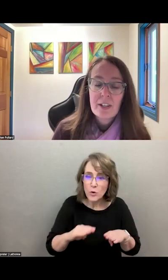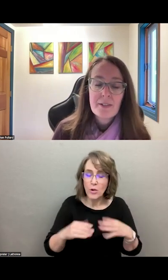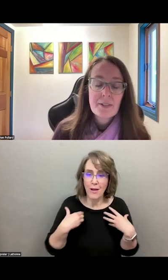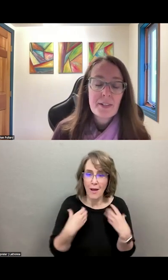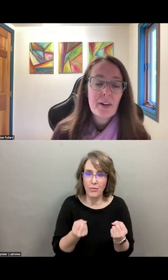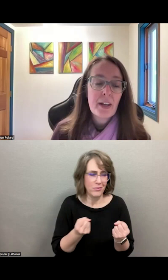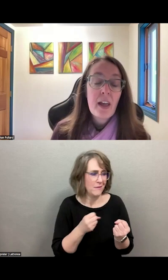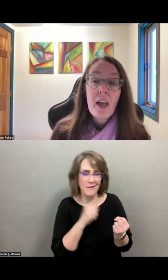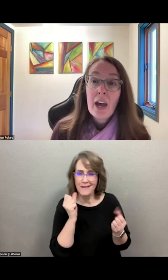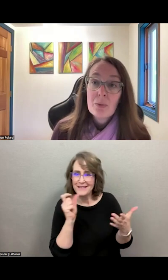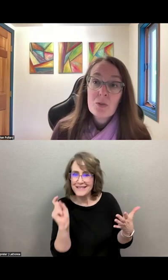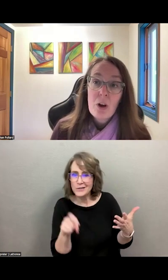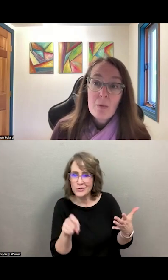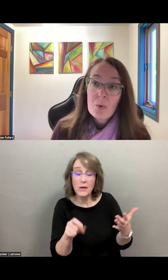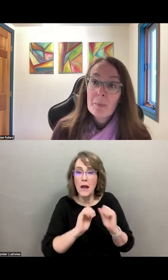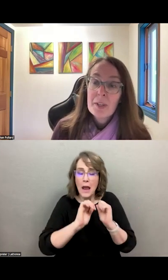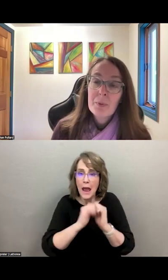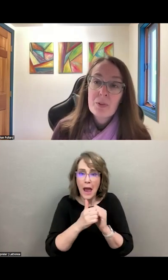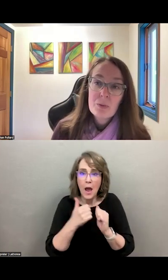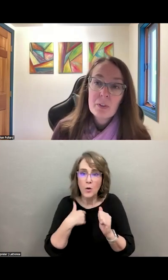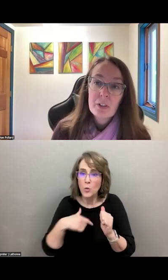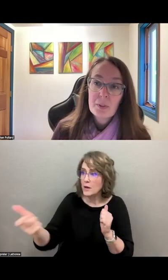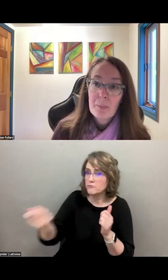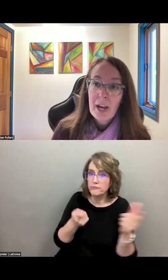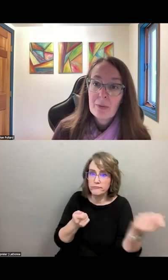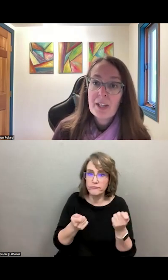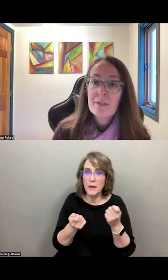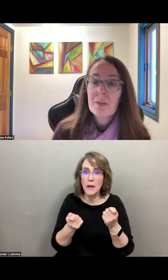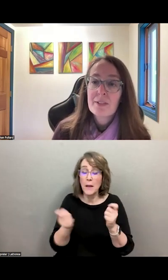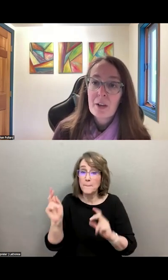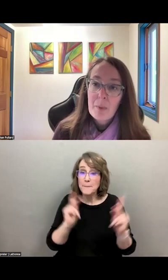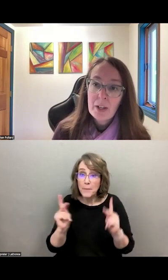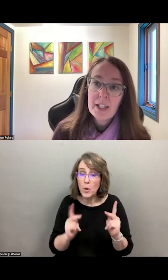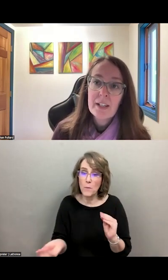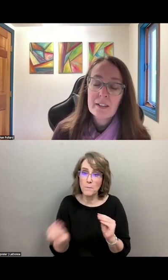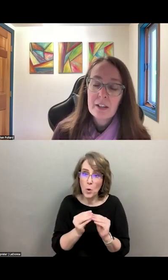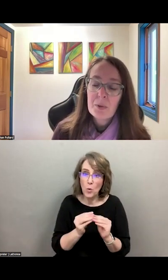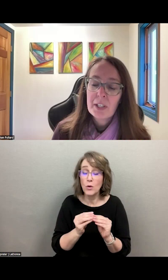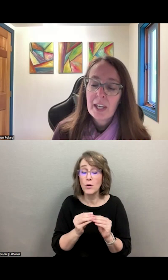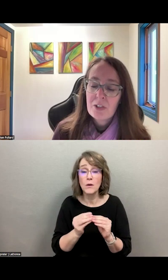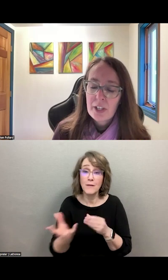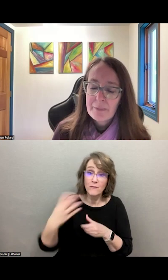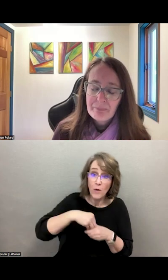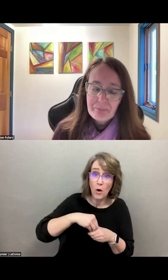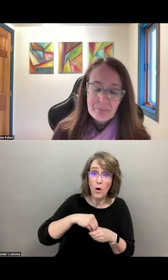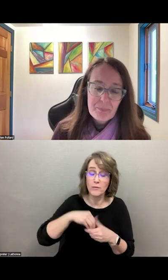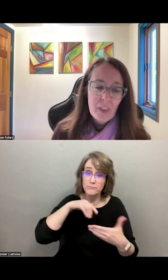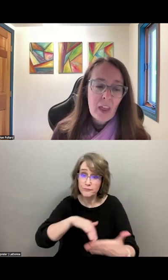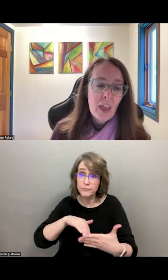actually necessary. How do we draw more people to the career pathway? So things like marketing and